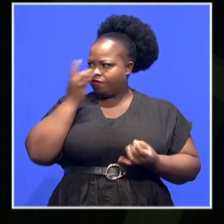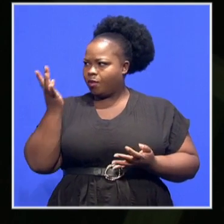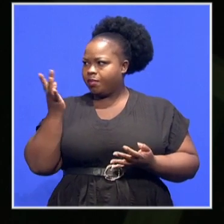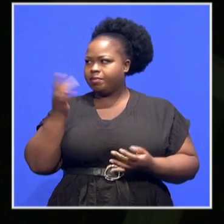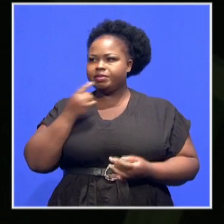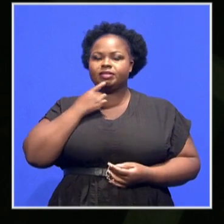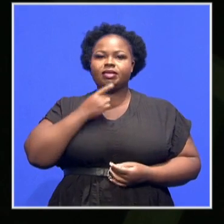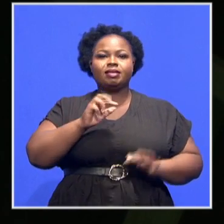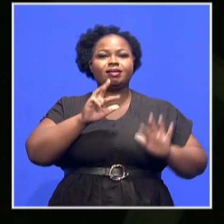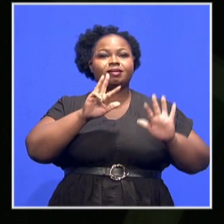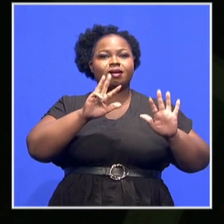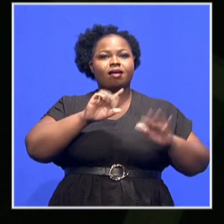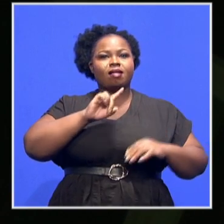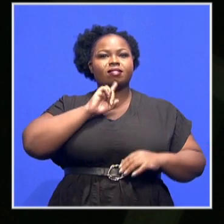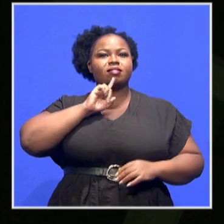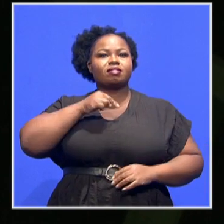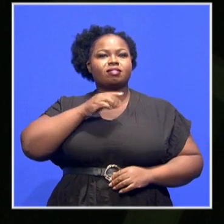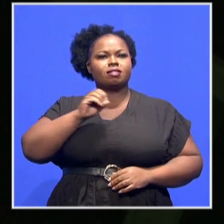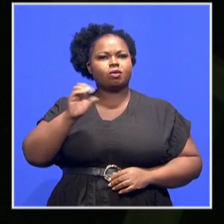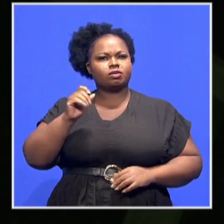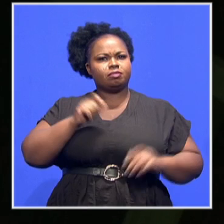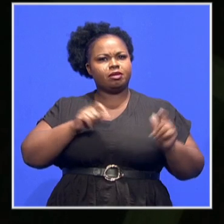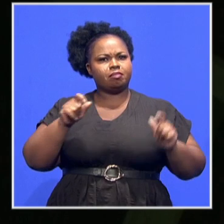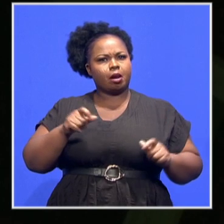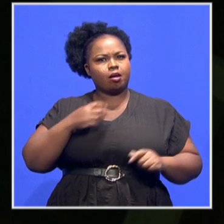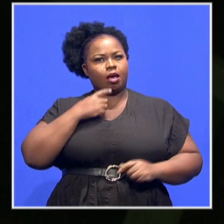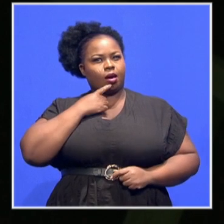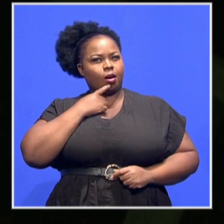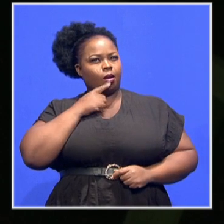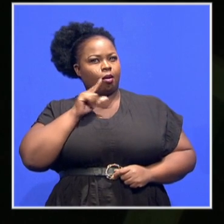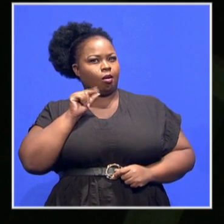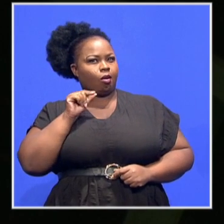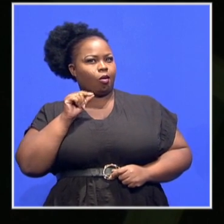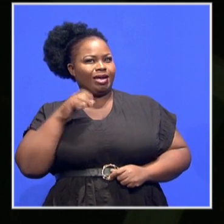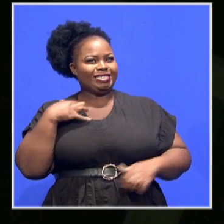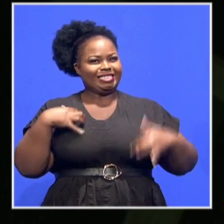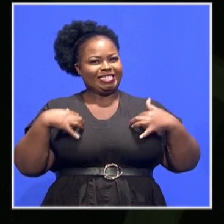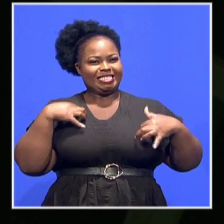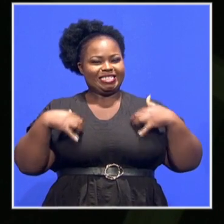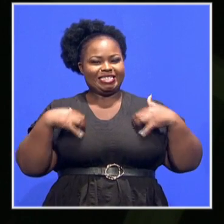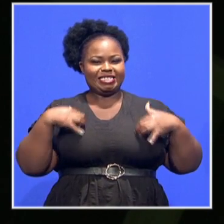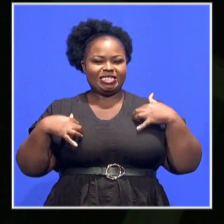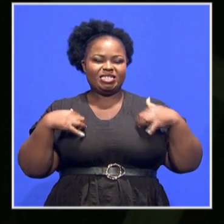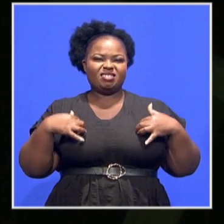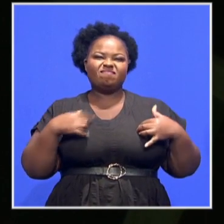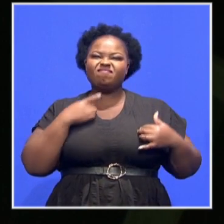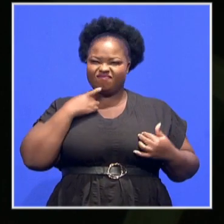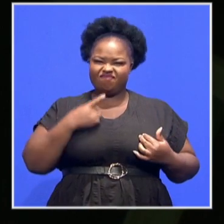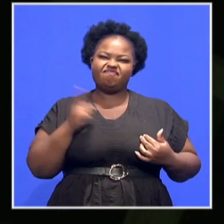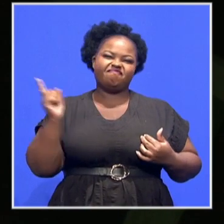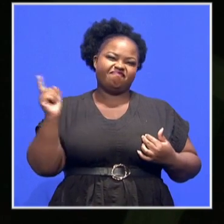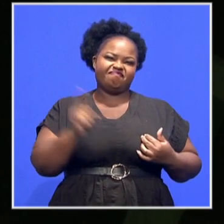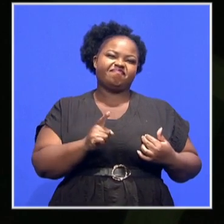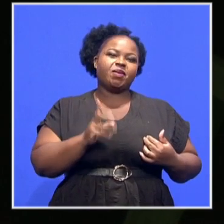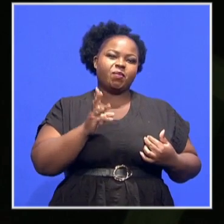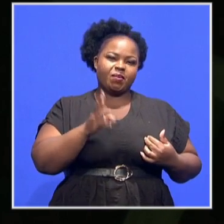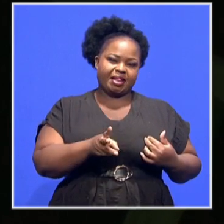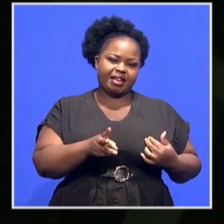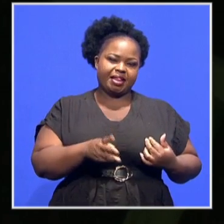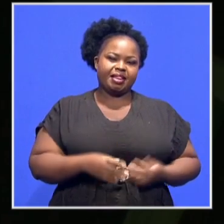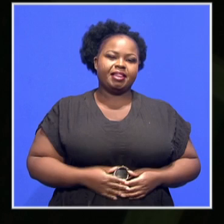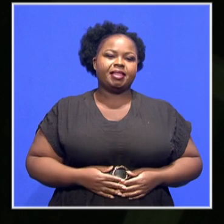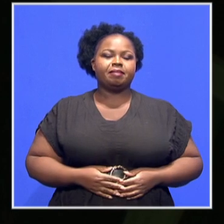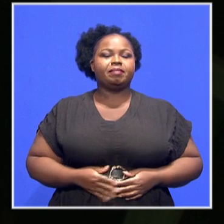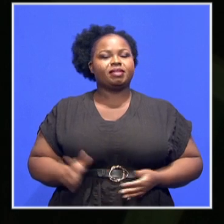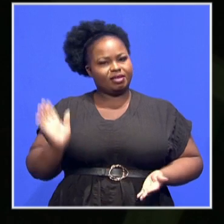9,000 people, that really grabbed his attention. He got so excited and he says, I'm coming. And he has